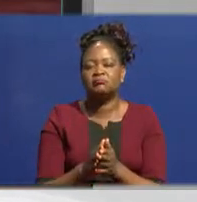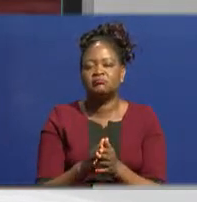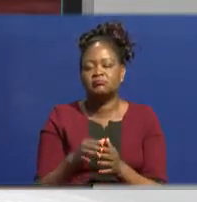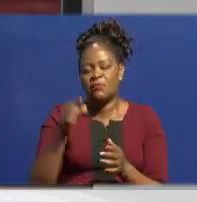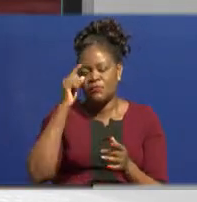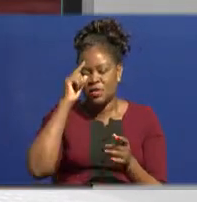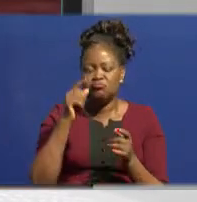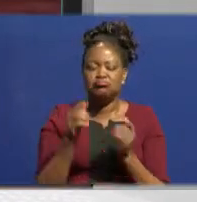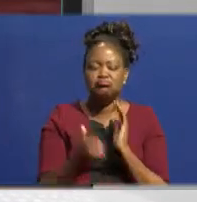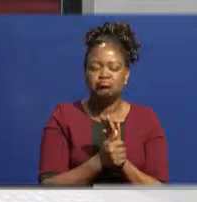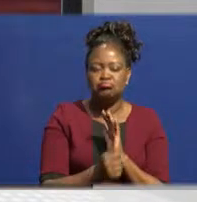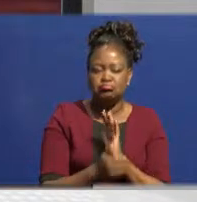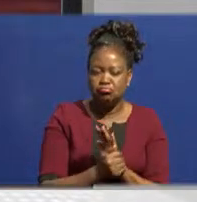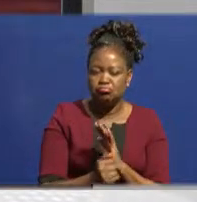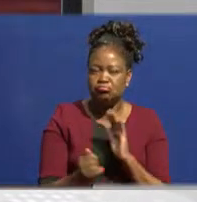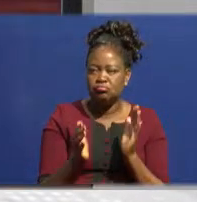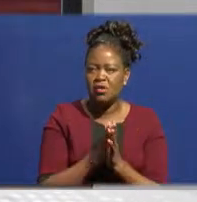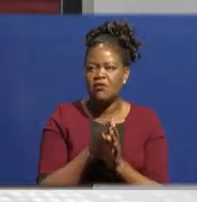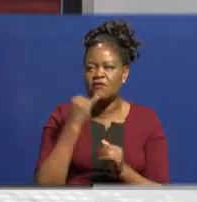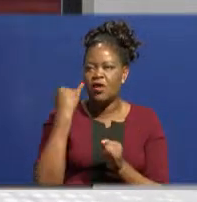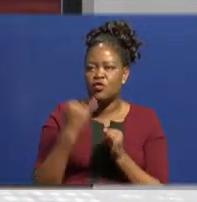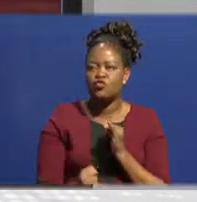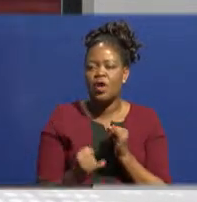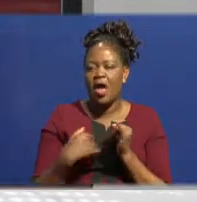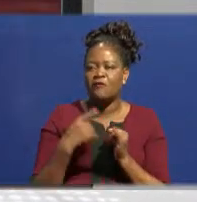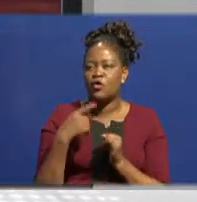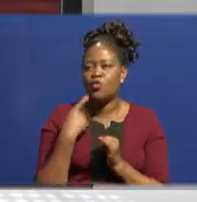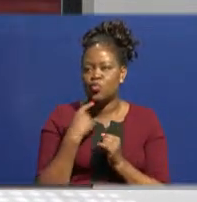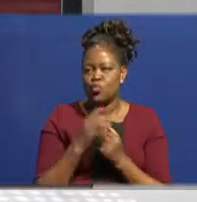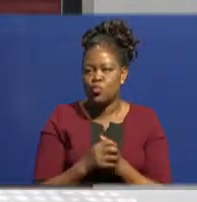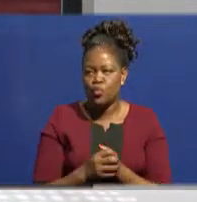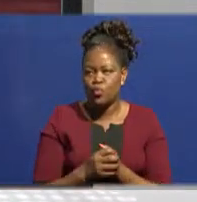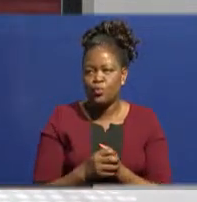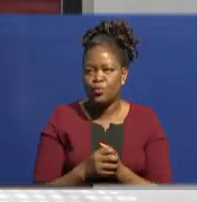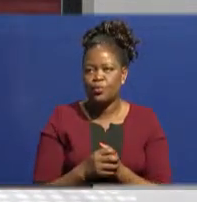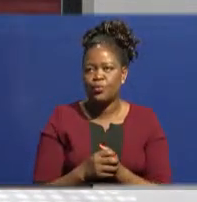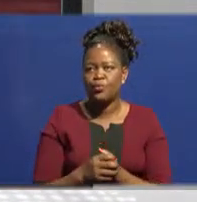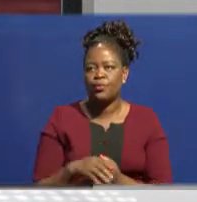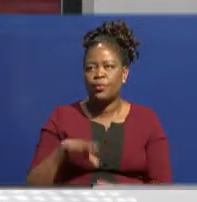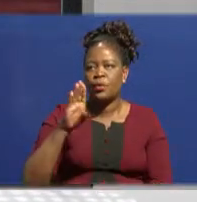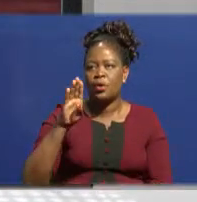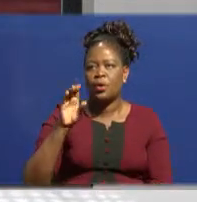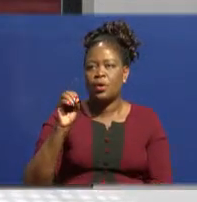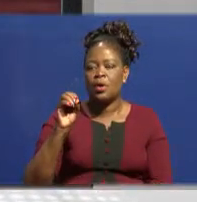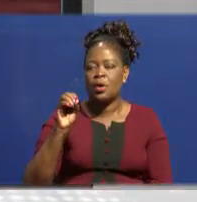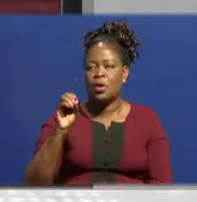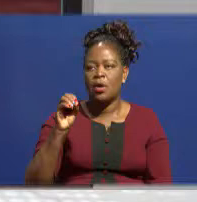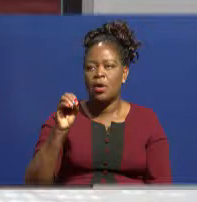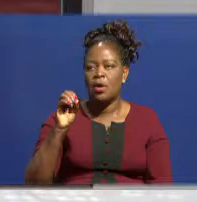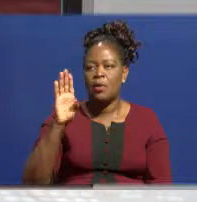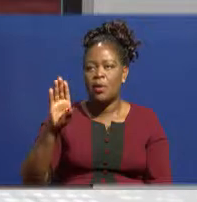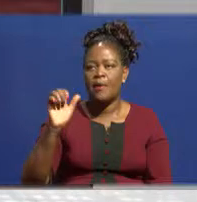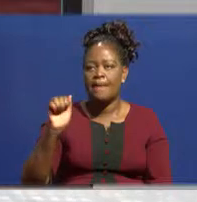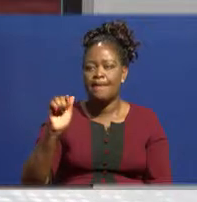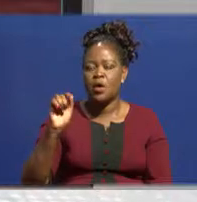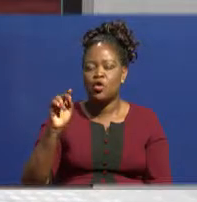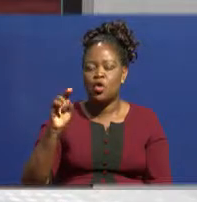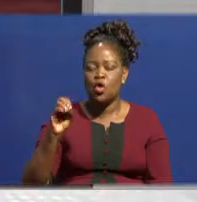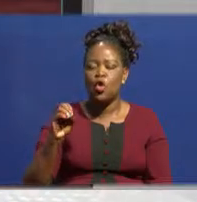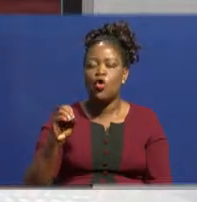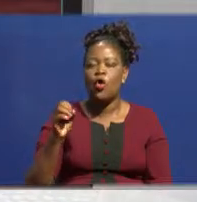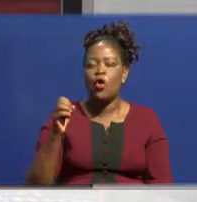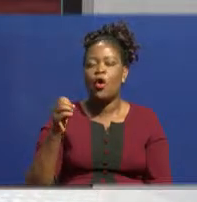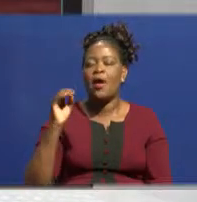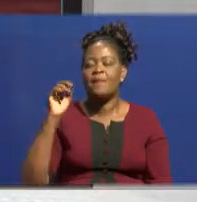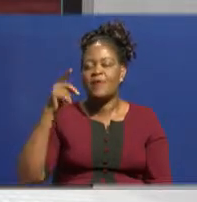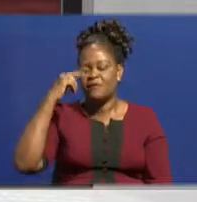also a regular here. And just last but definitely not least, we have Barongo Obadia, who is the MP for